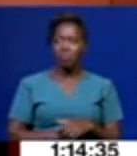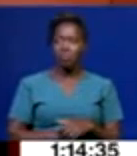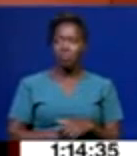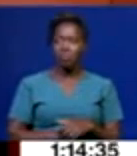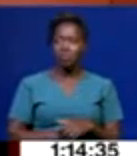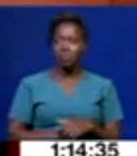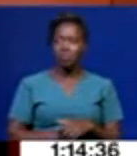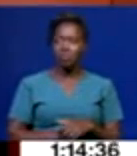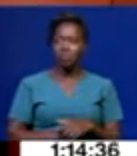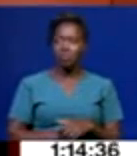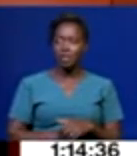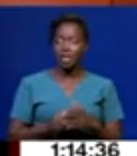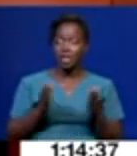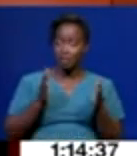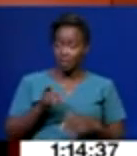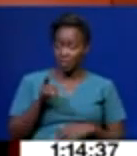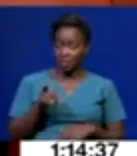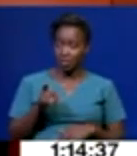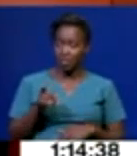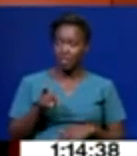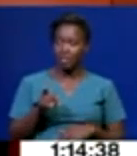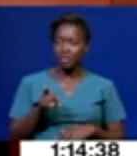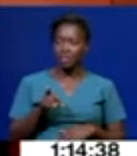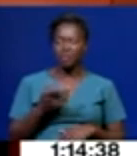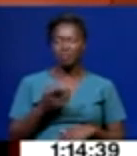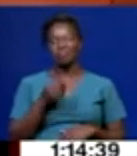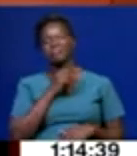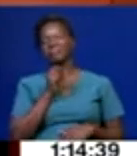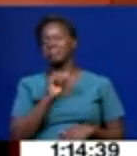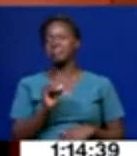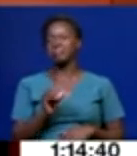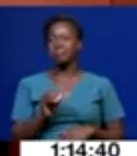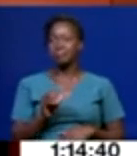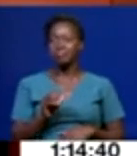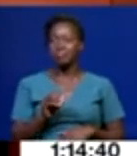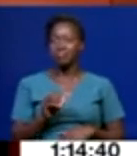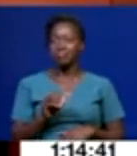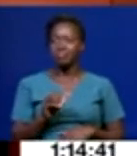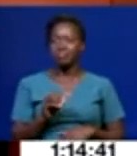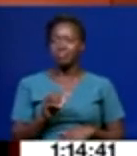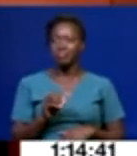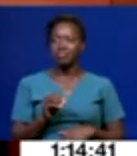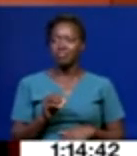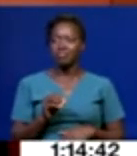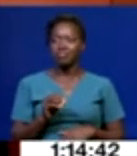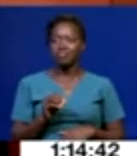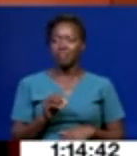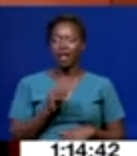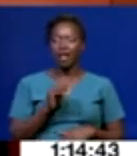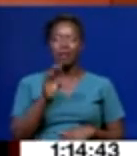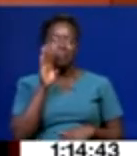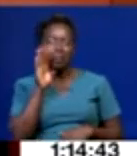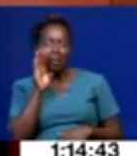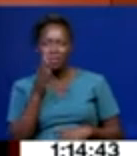Alikuwa ni mtu ambaye hana makeke, mtu ambaye hataki makuu, mtu ambaye hataki masengenyo,